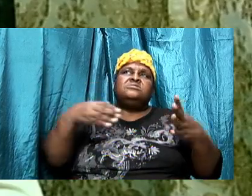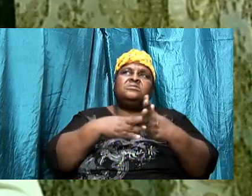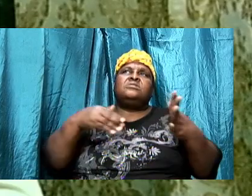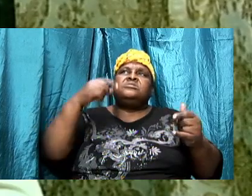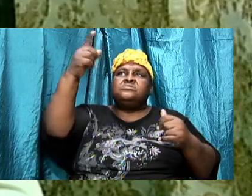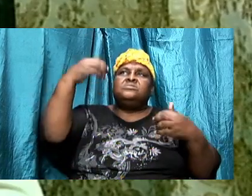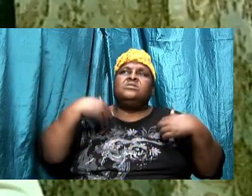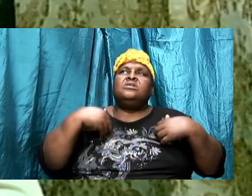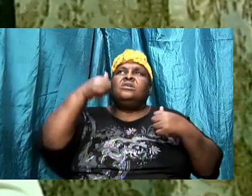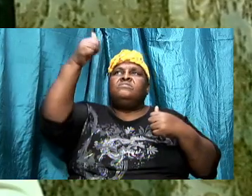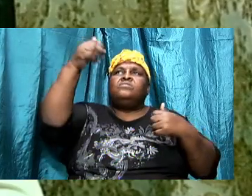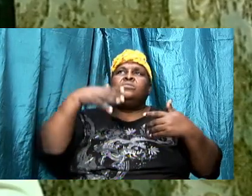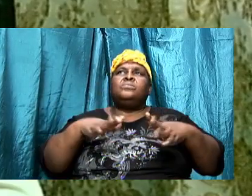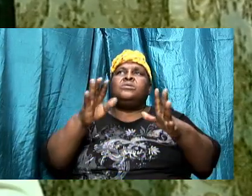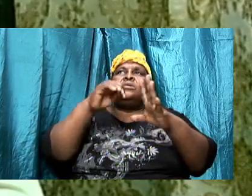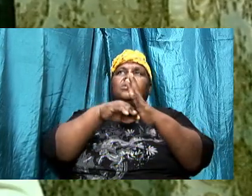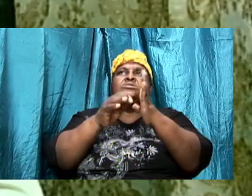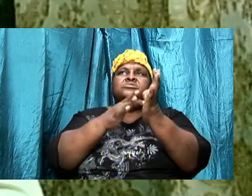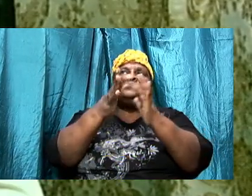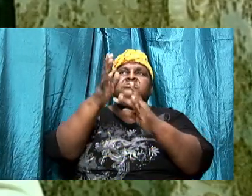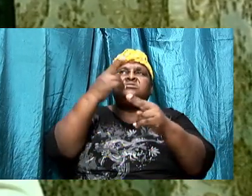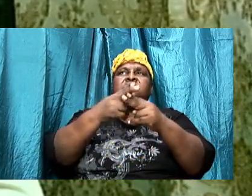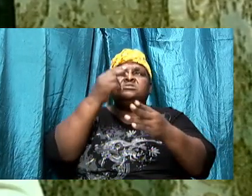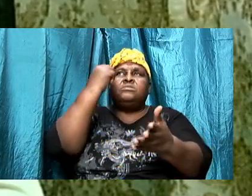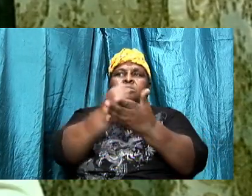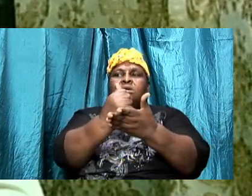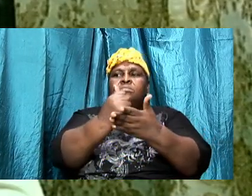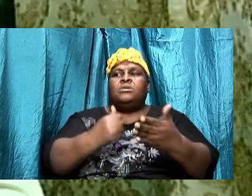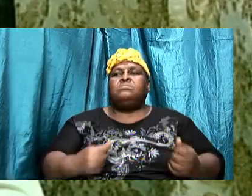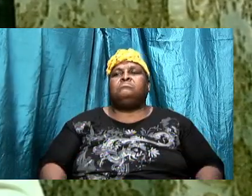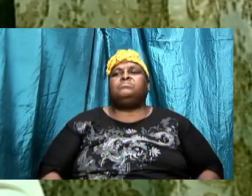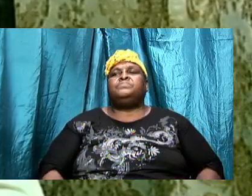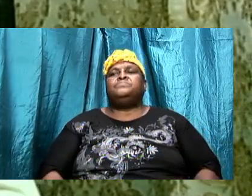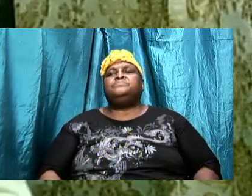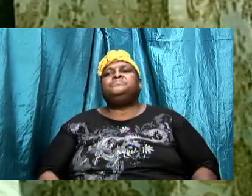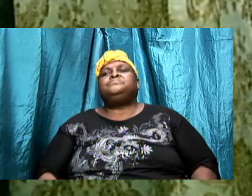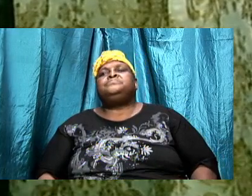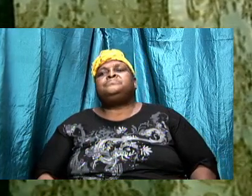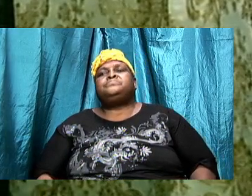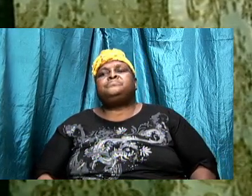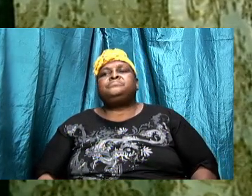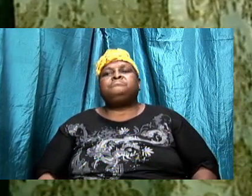own way. In Jesus' name, amen. Amen.